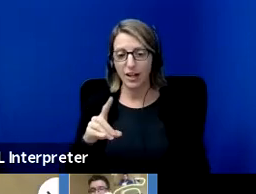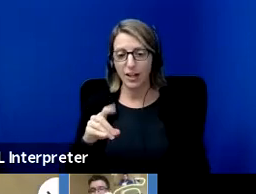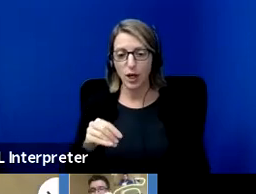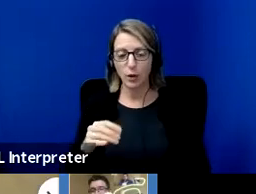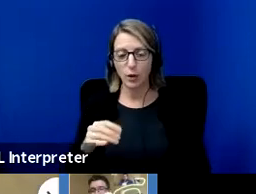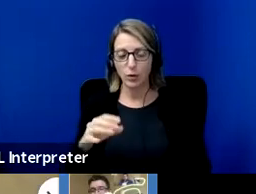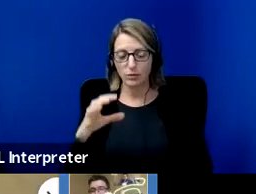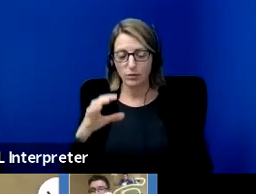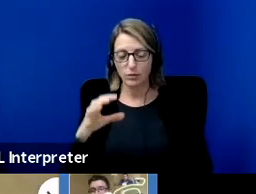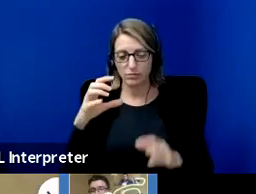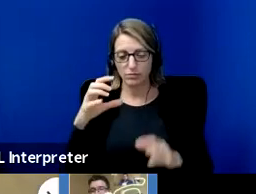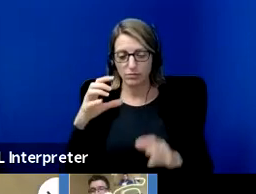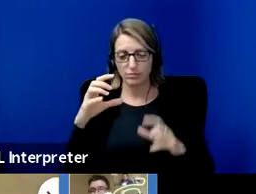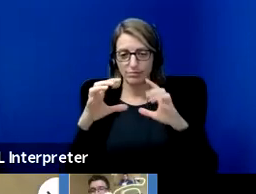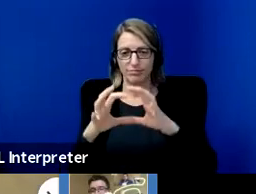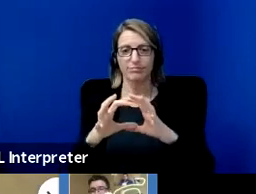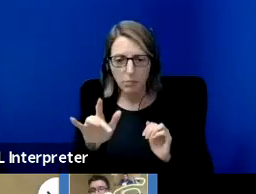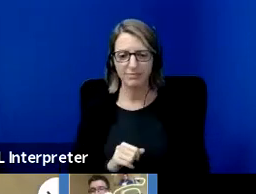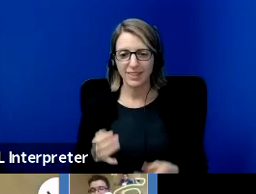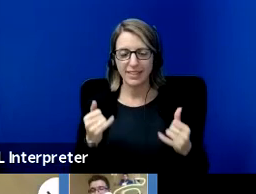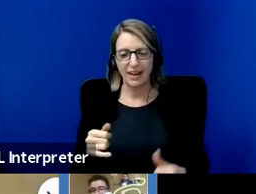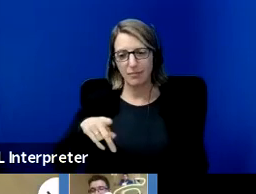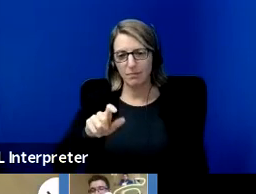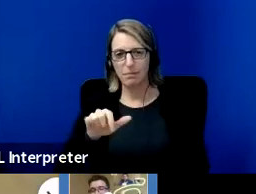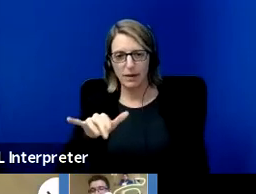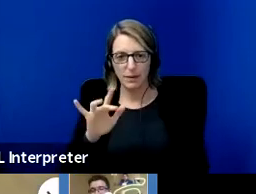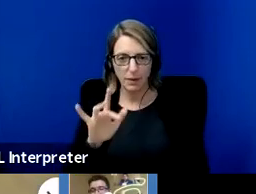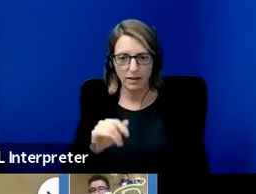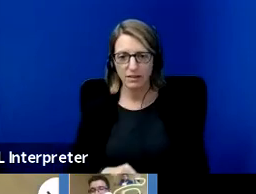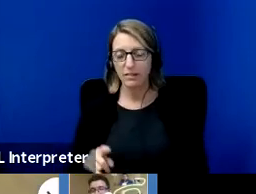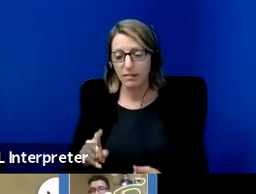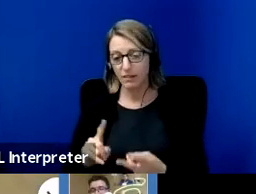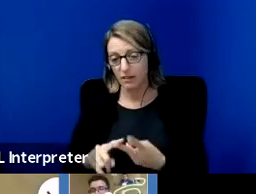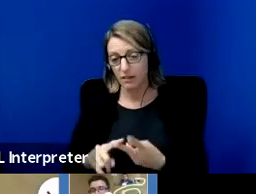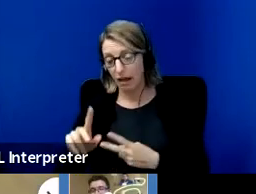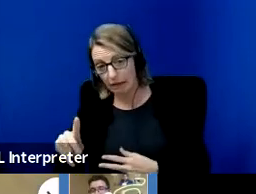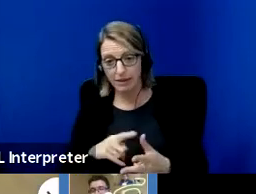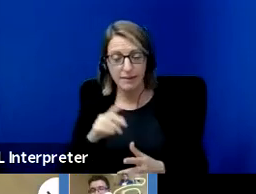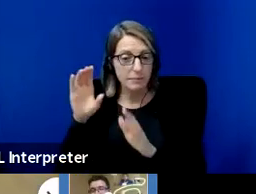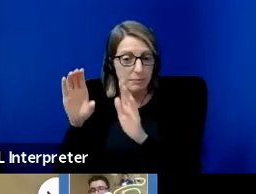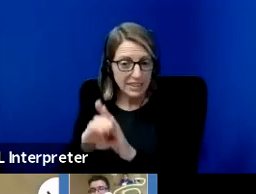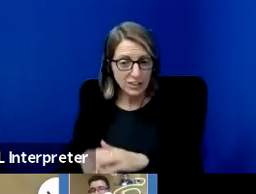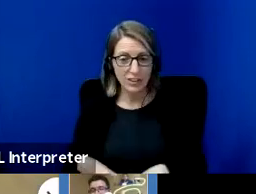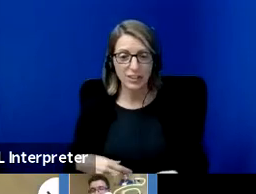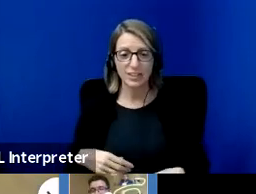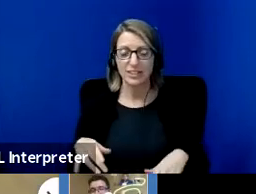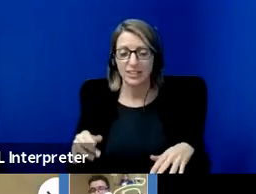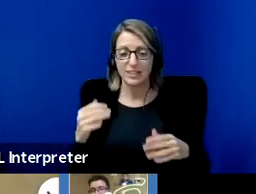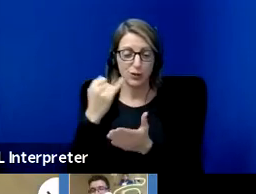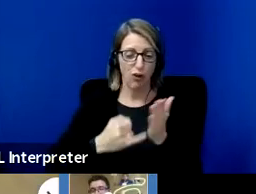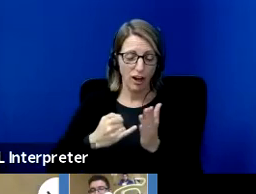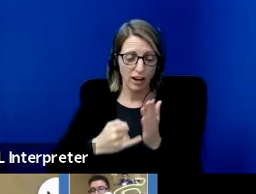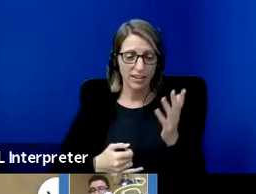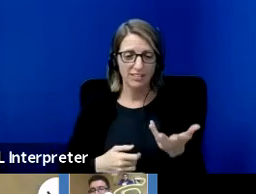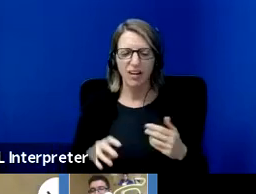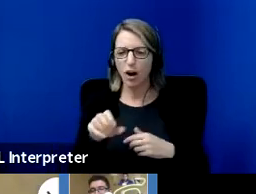listen. So I now have a play button. I have a link. I have a picture. I've made it cute. And then we have